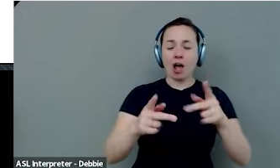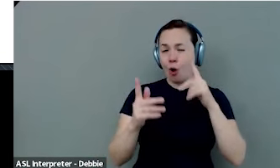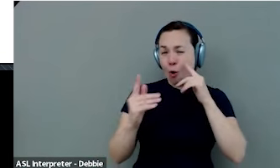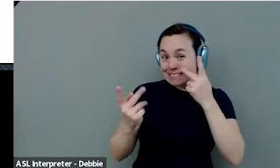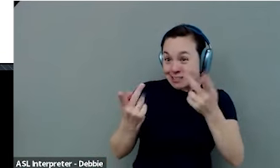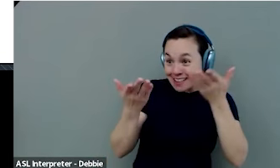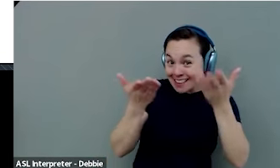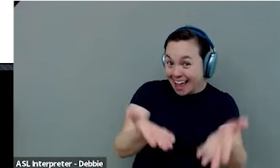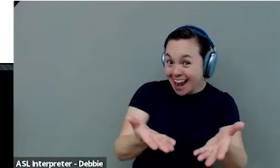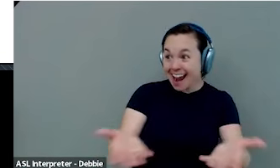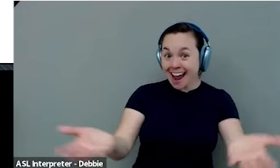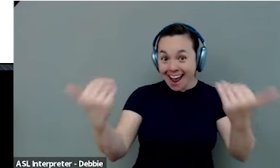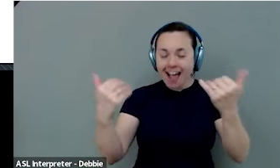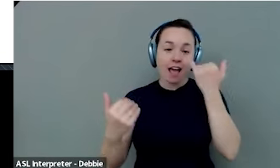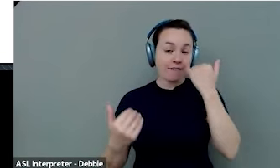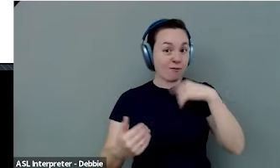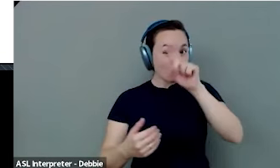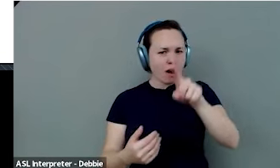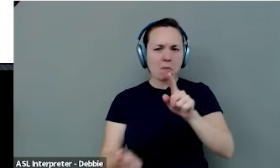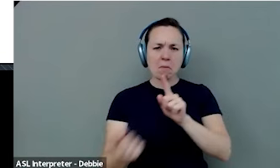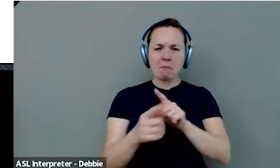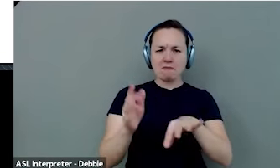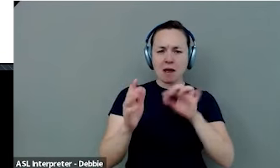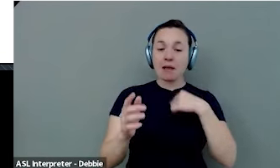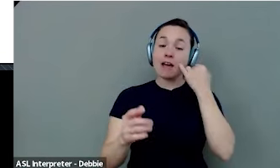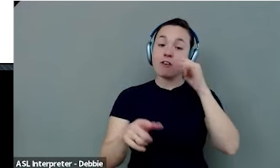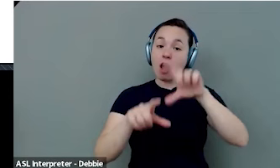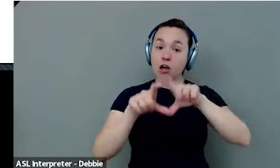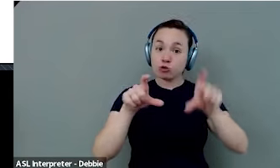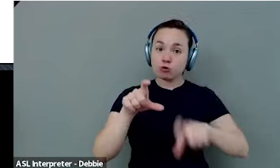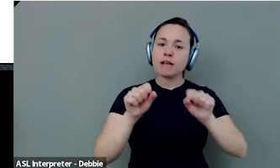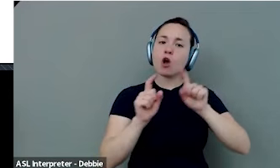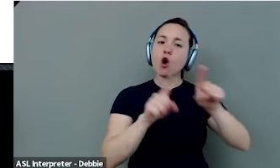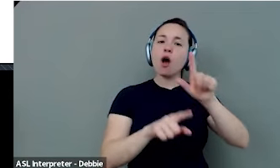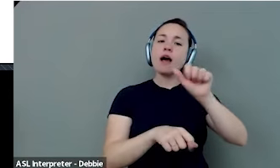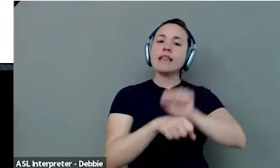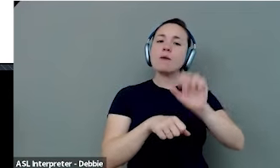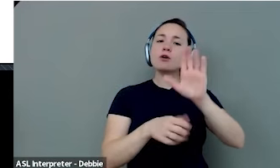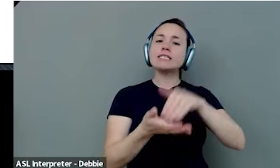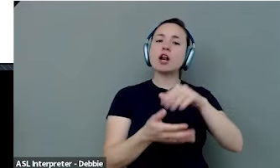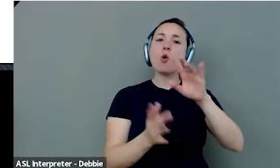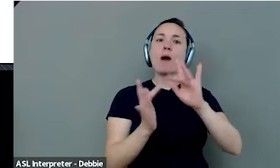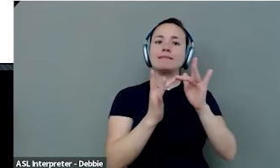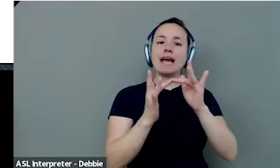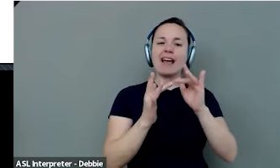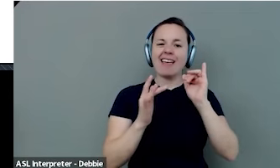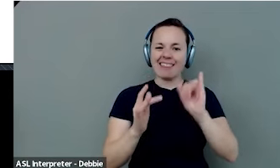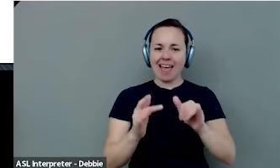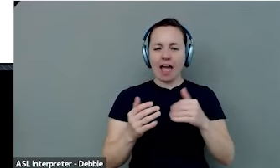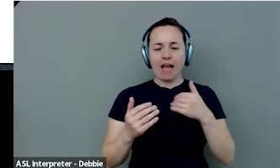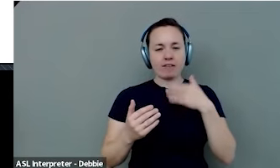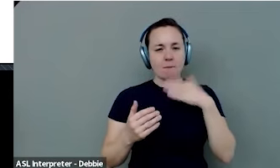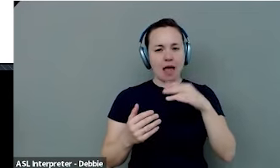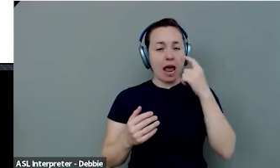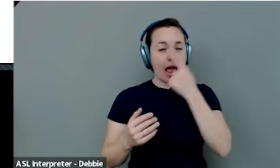have questions, you can find me. For those folks on Zoom, you can go to the Labor Center website, which is having a bad eye day today,